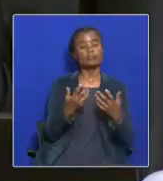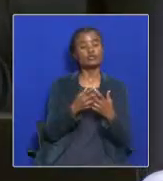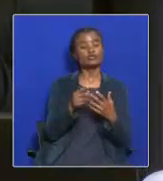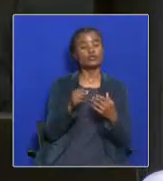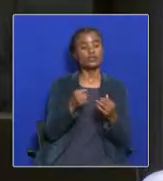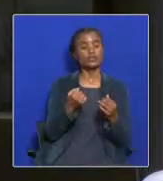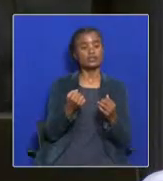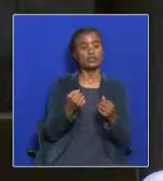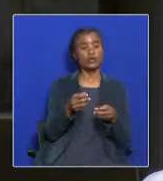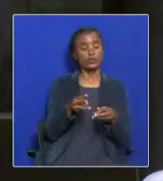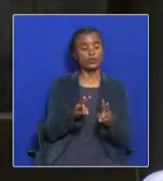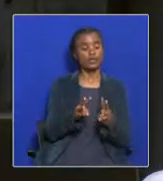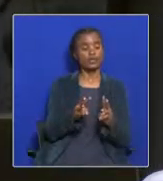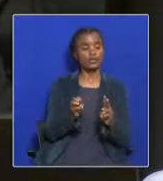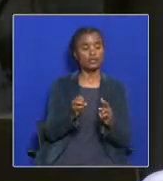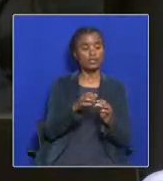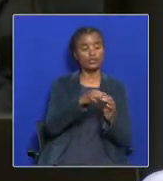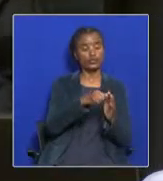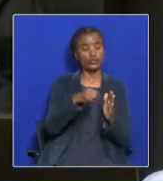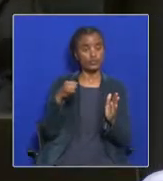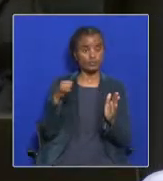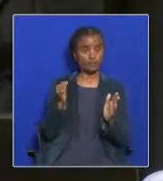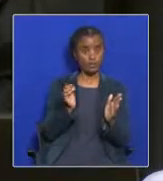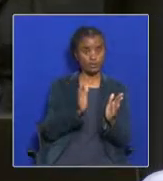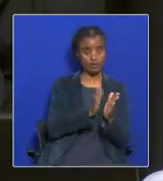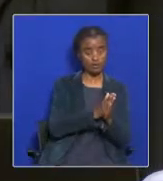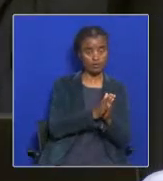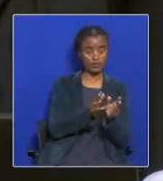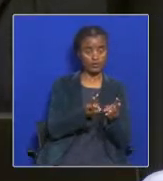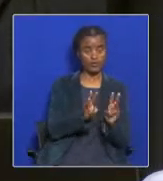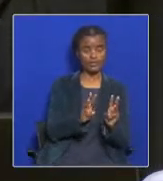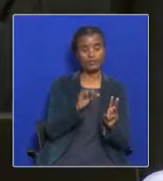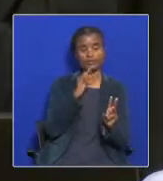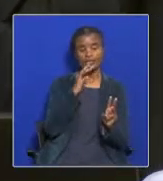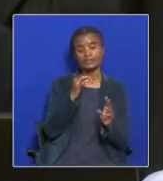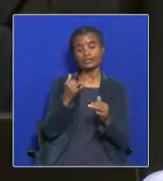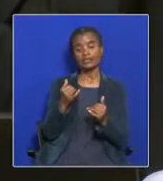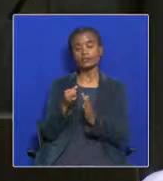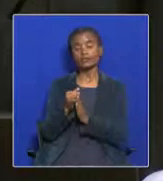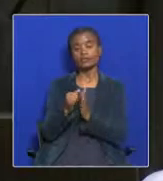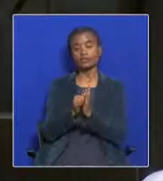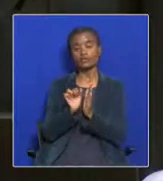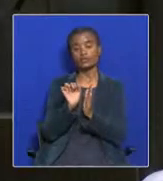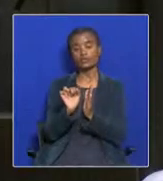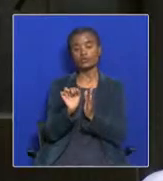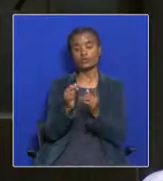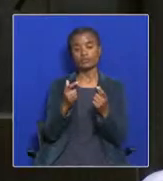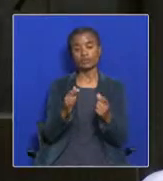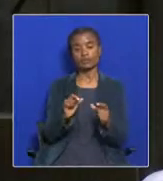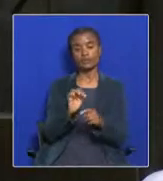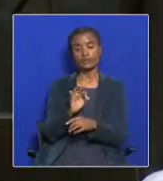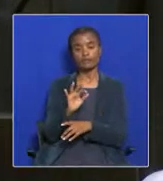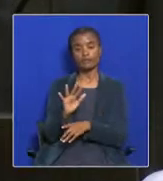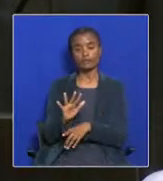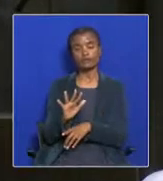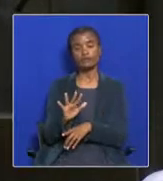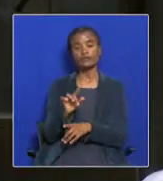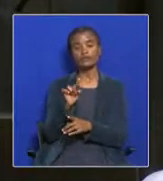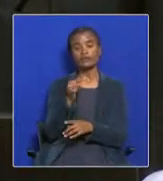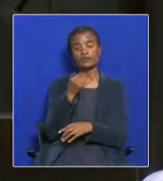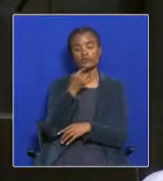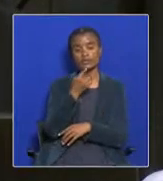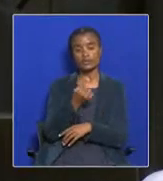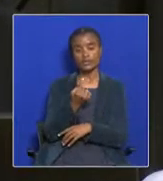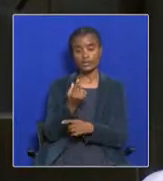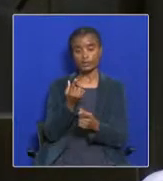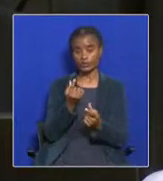then officially released. So on your own statement in paragraph 35, all you went to do, or what